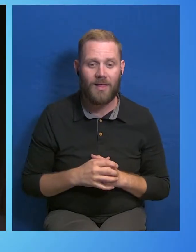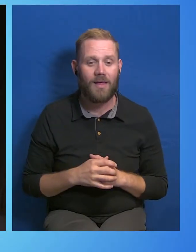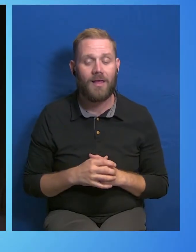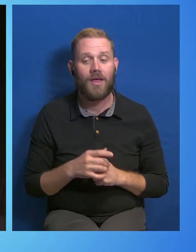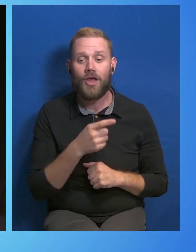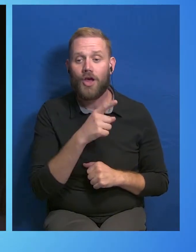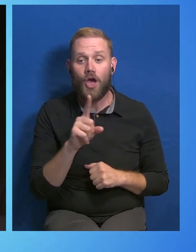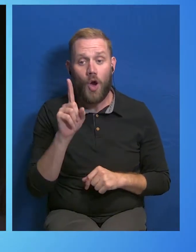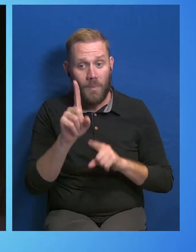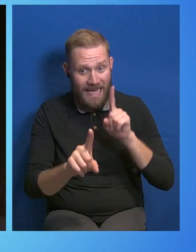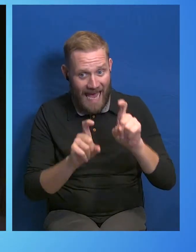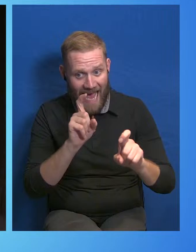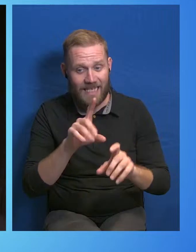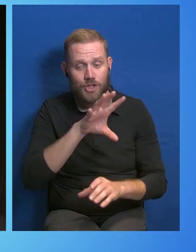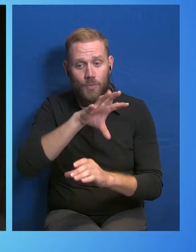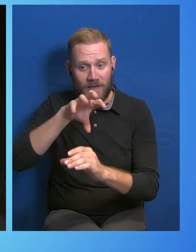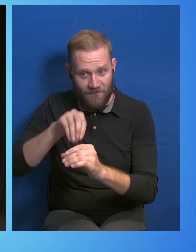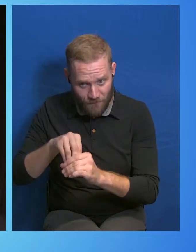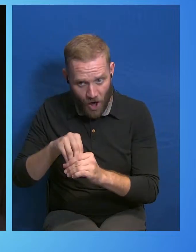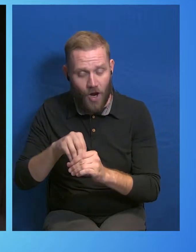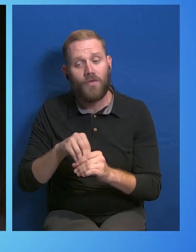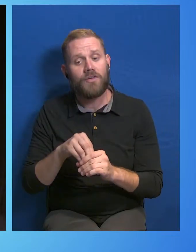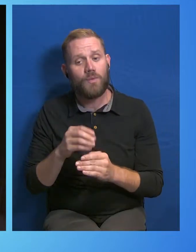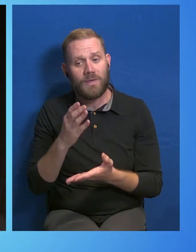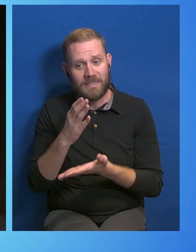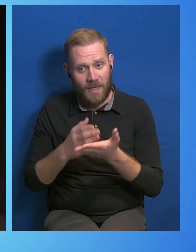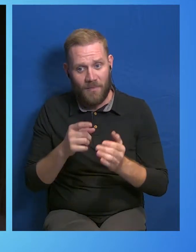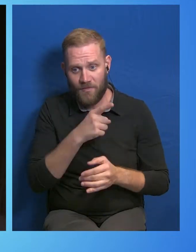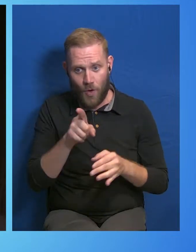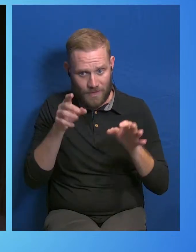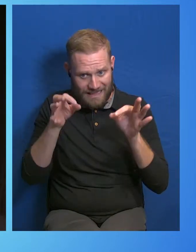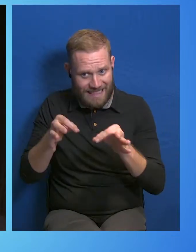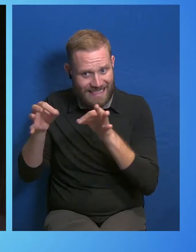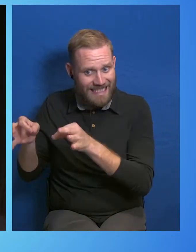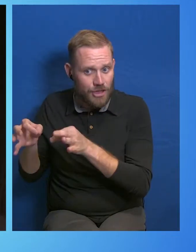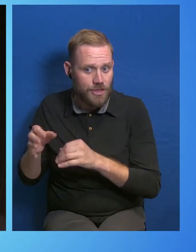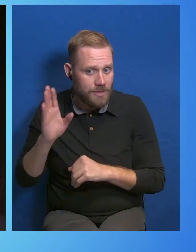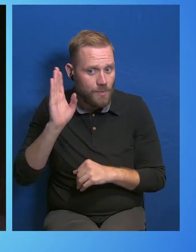You will be asked to be involved with some of those decisions.